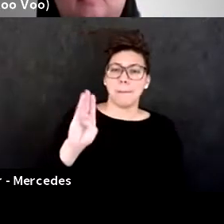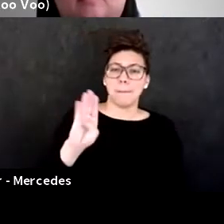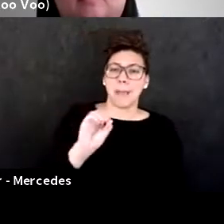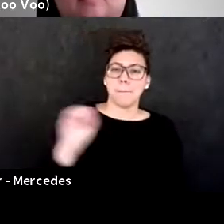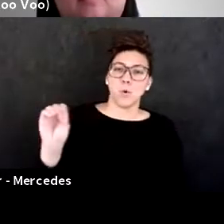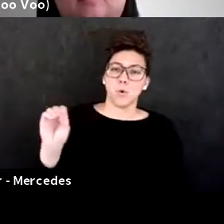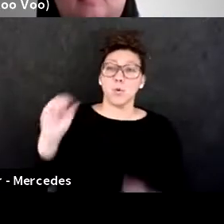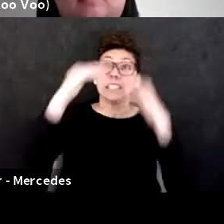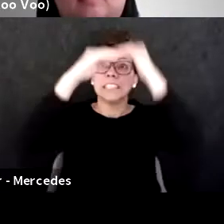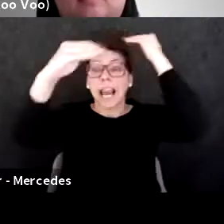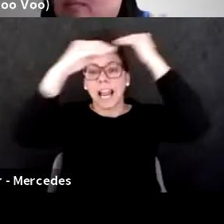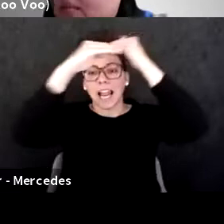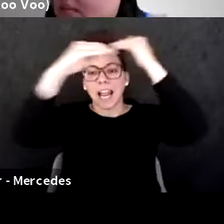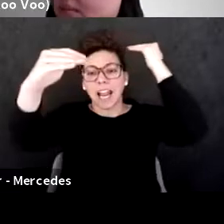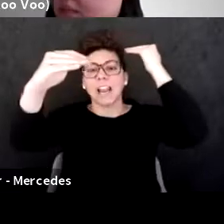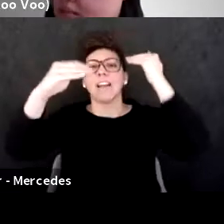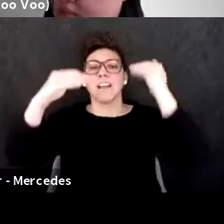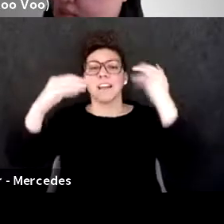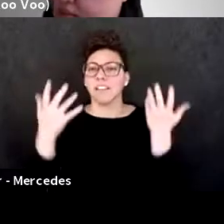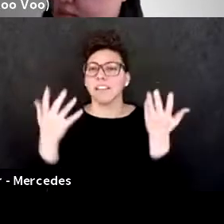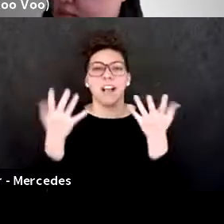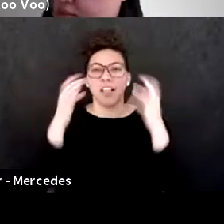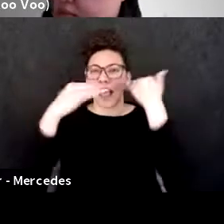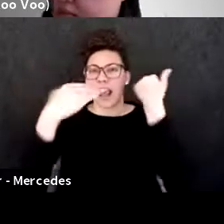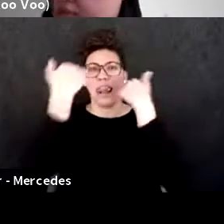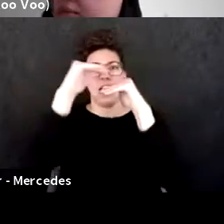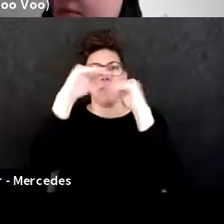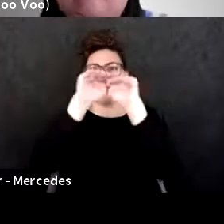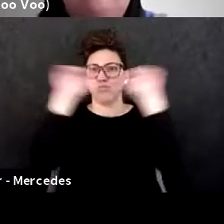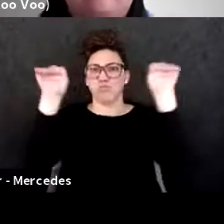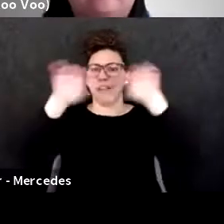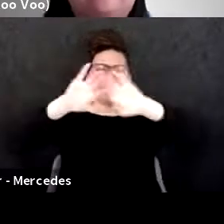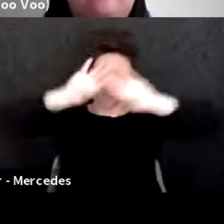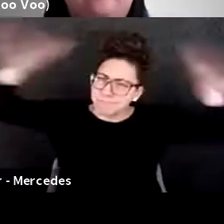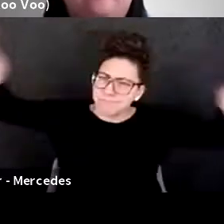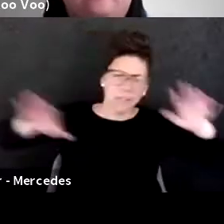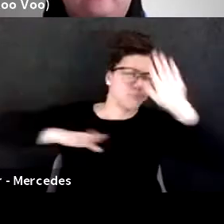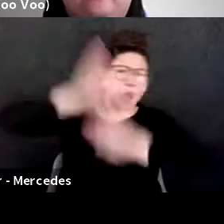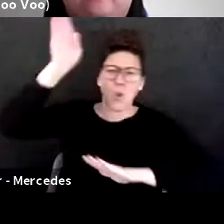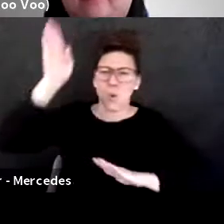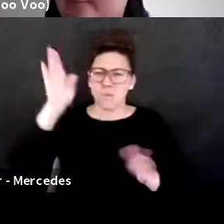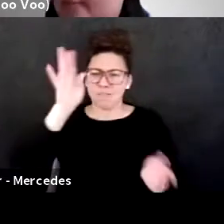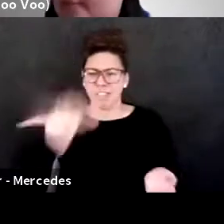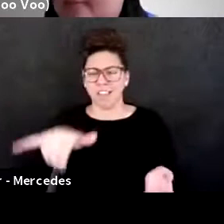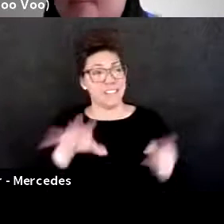about, where, you know, Deborah, for sure, you know, you're cracking it for us, Deborah. So appreciate that.